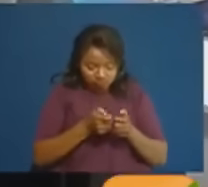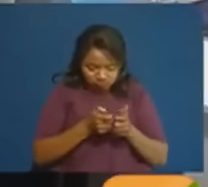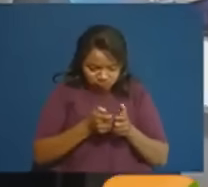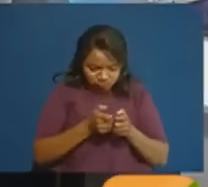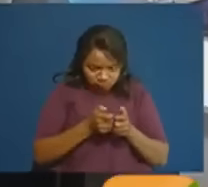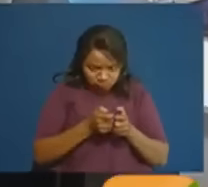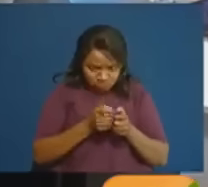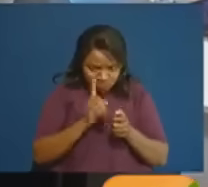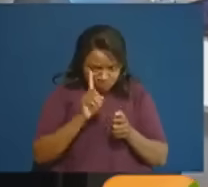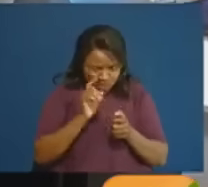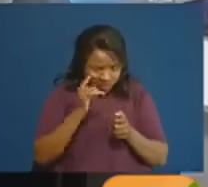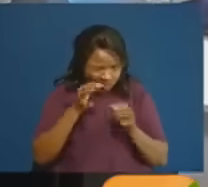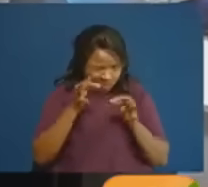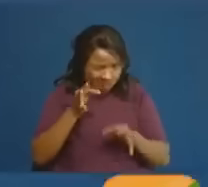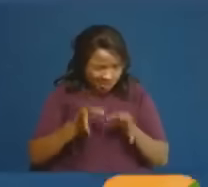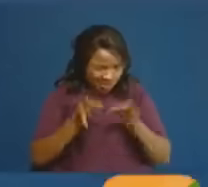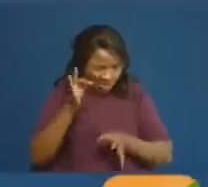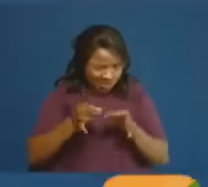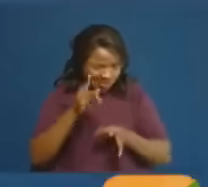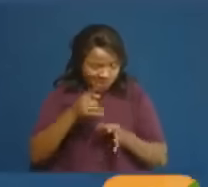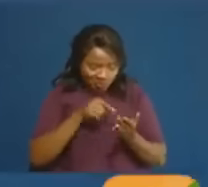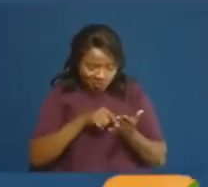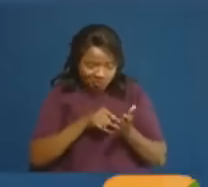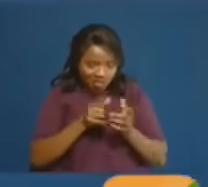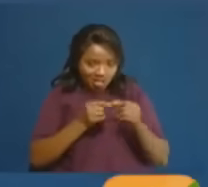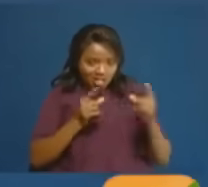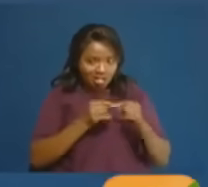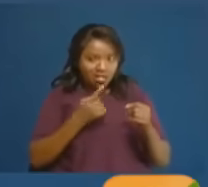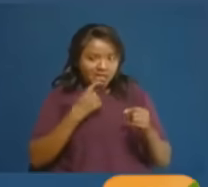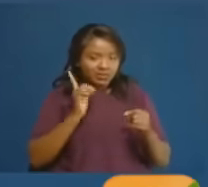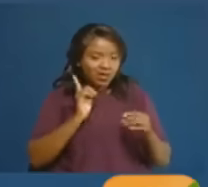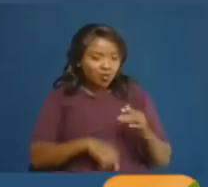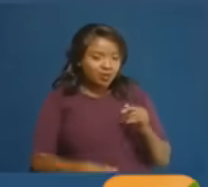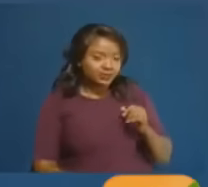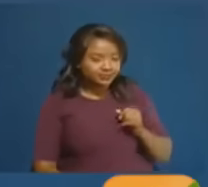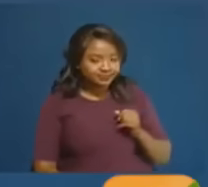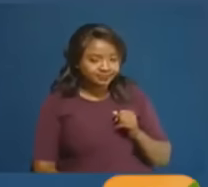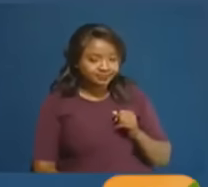you are inciting anarchy. You're inciting people to